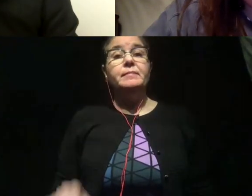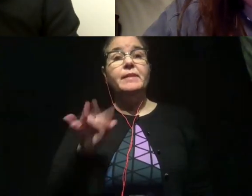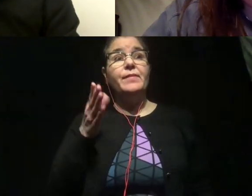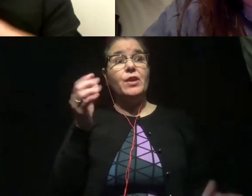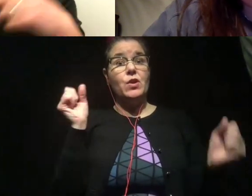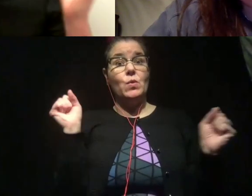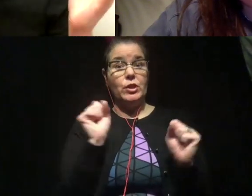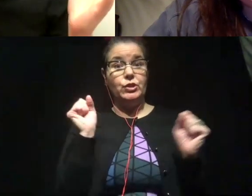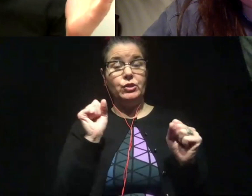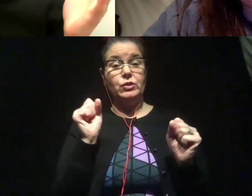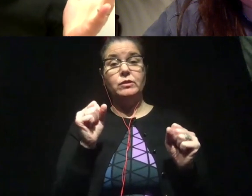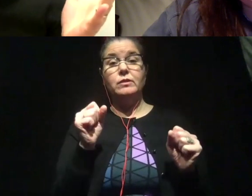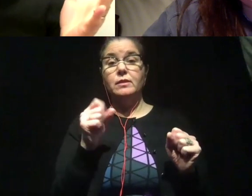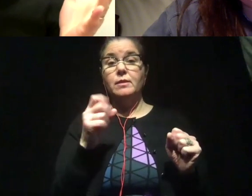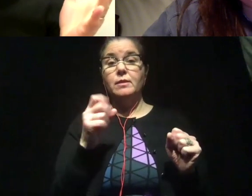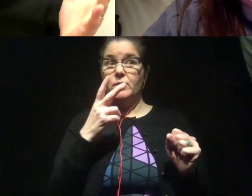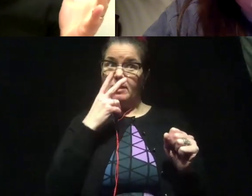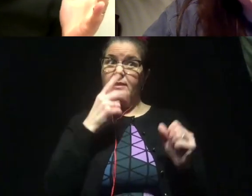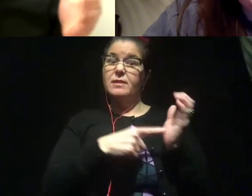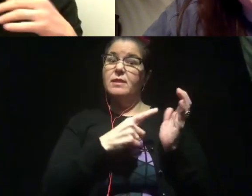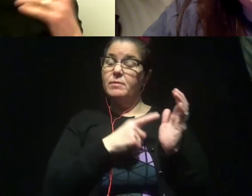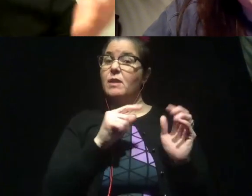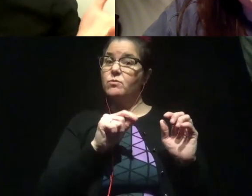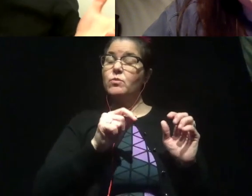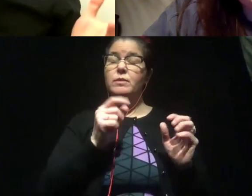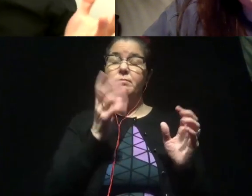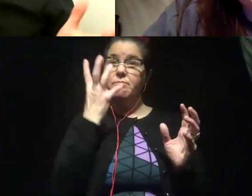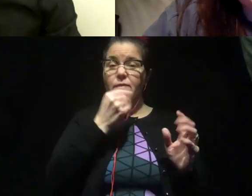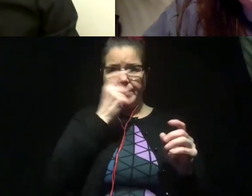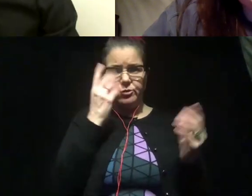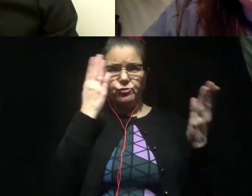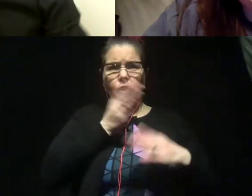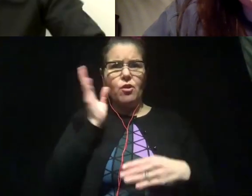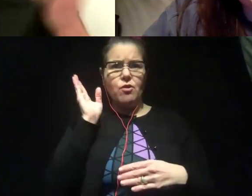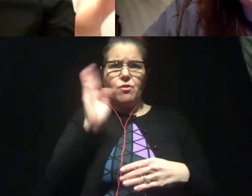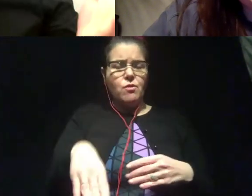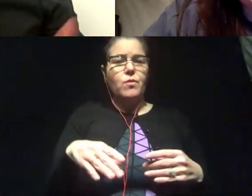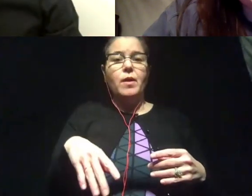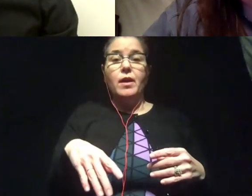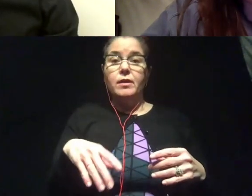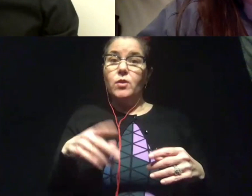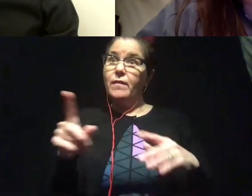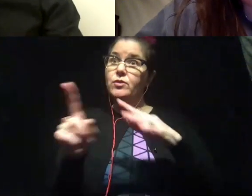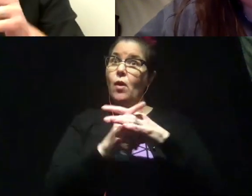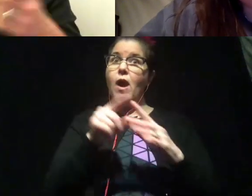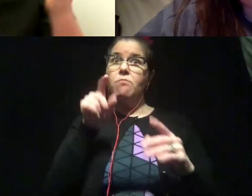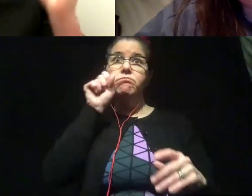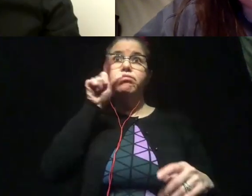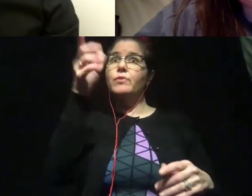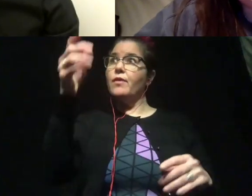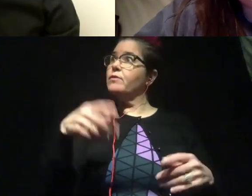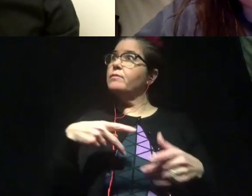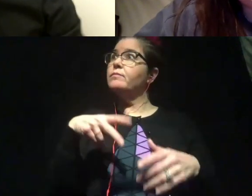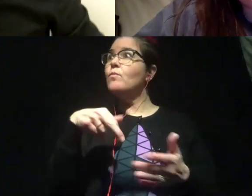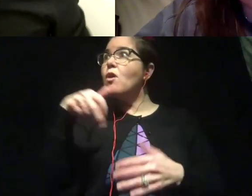winter, sometimes you see some really spectacular northern lights because it's dark all the time. And so if really good ones show up, you can just look outside or